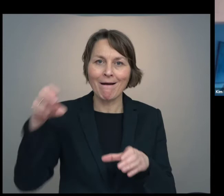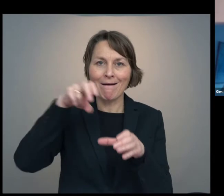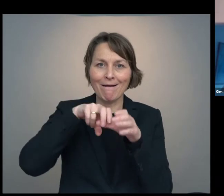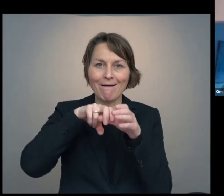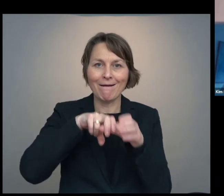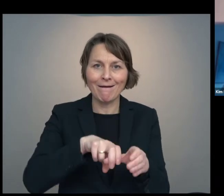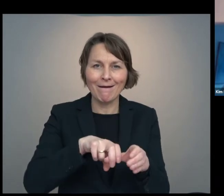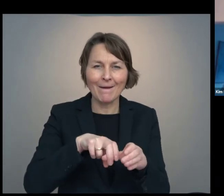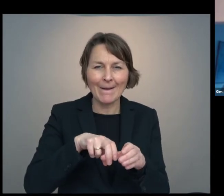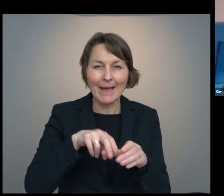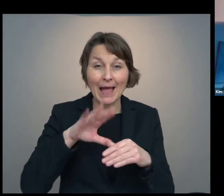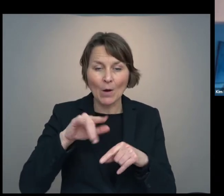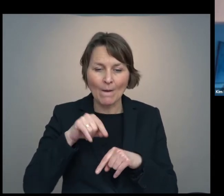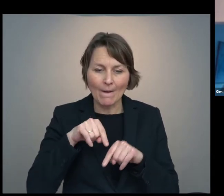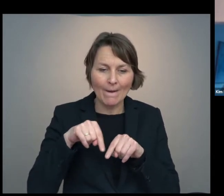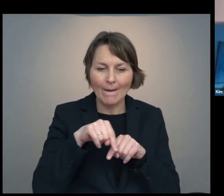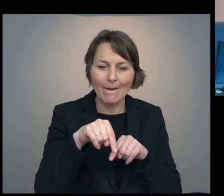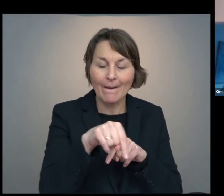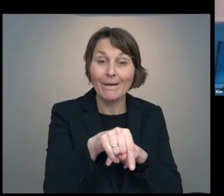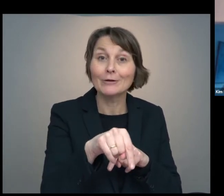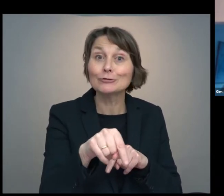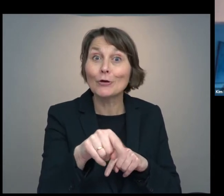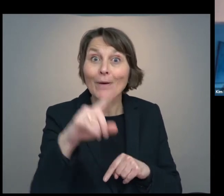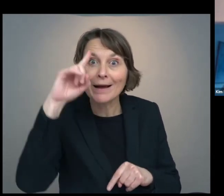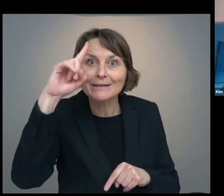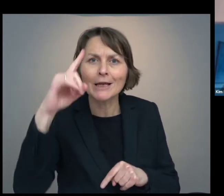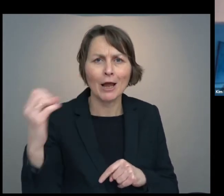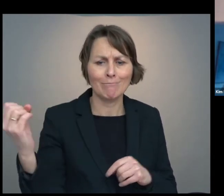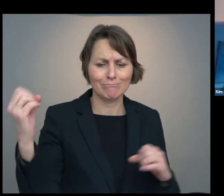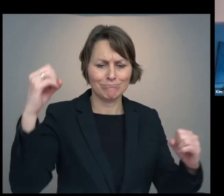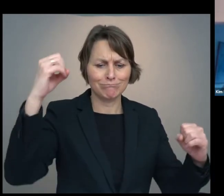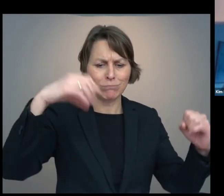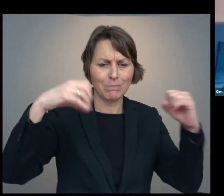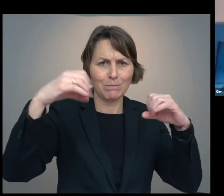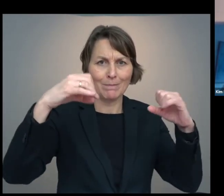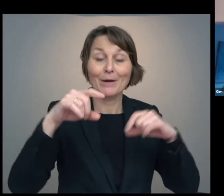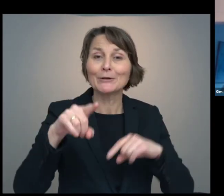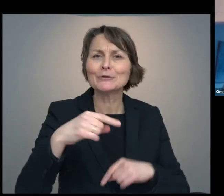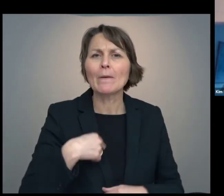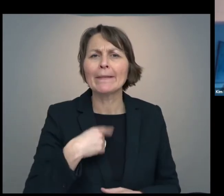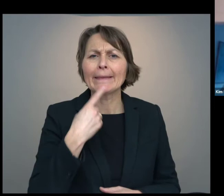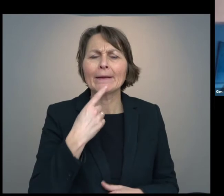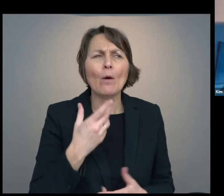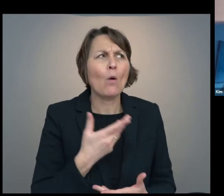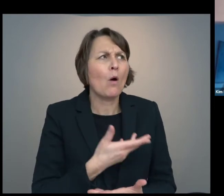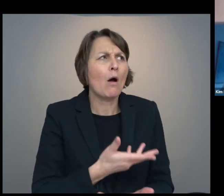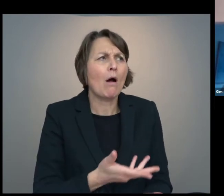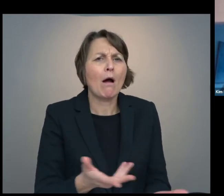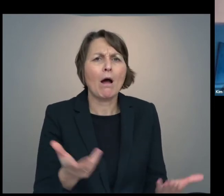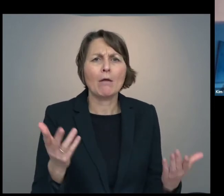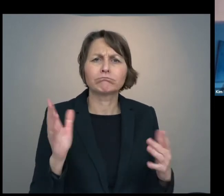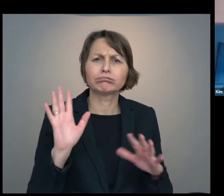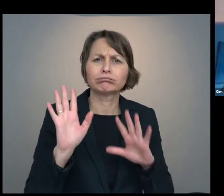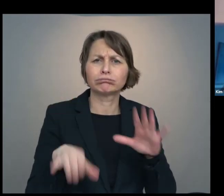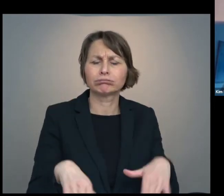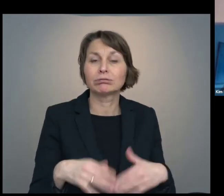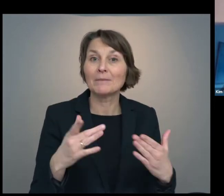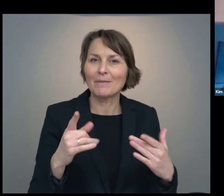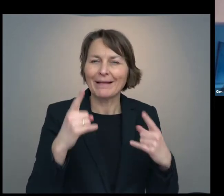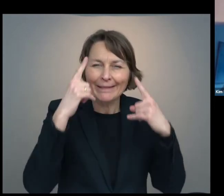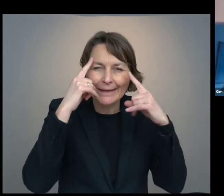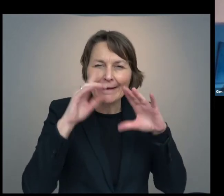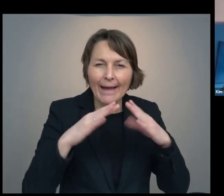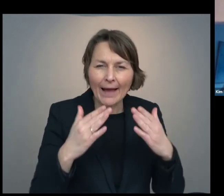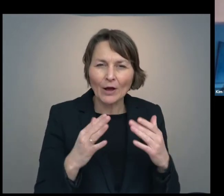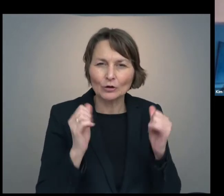part of this journey, this is a good time to reach out with your idea. But as I said, don't expect that it's going to be all features. There is going to be